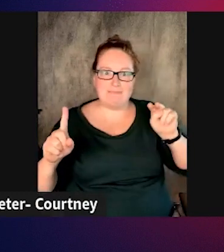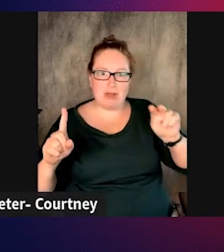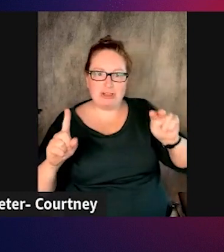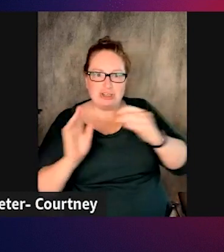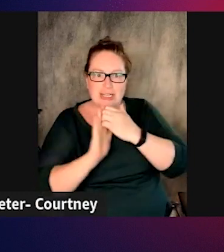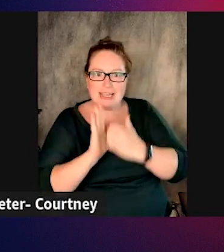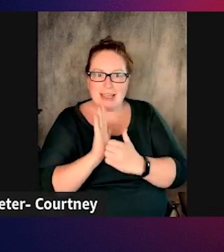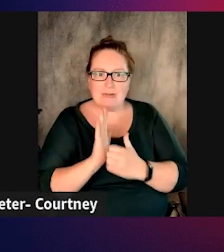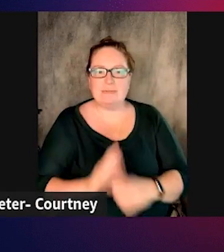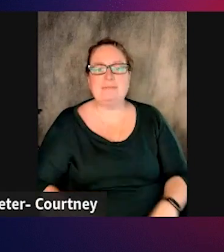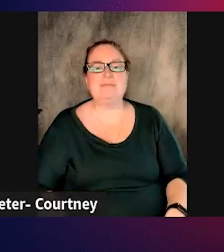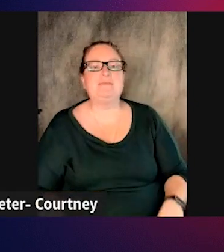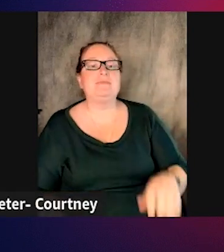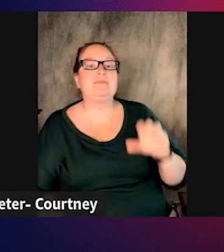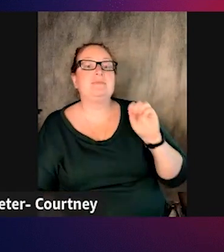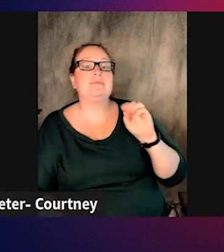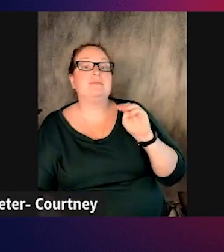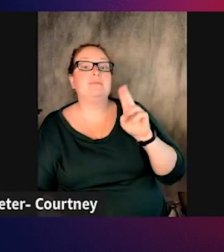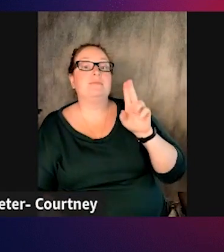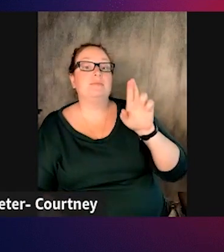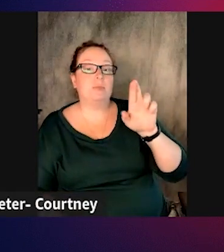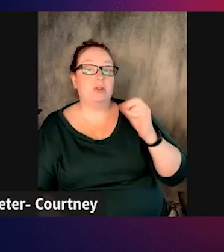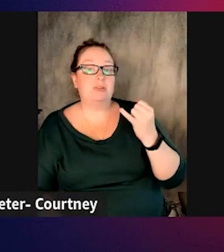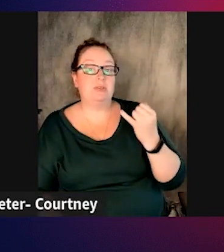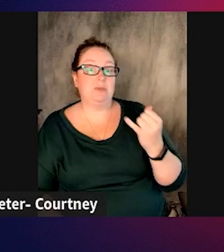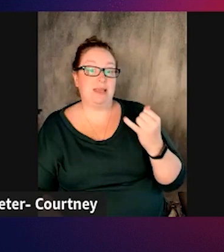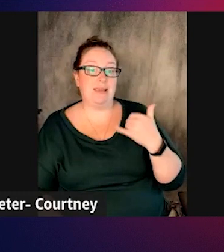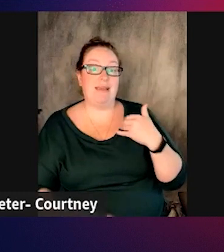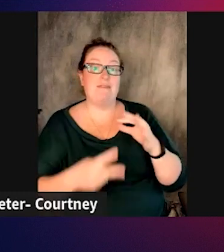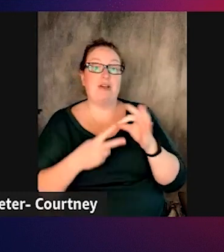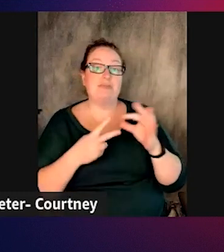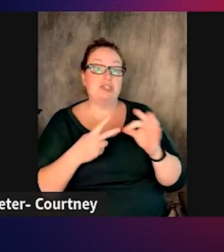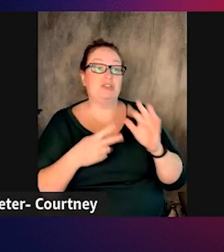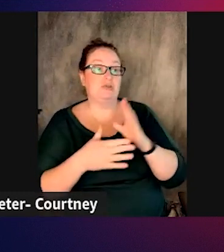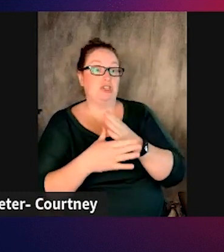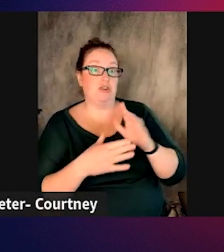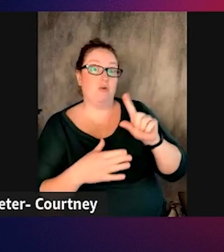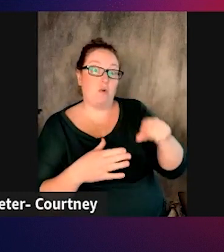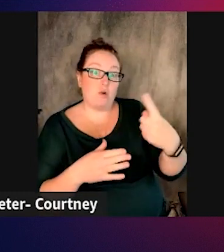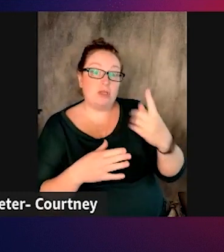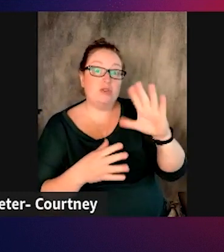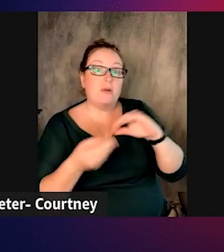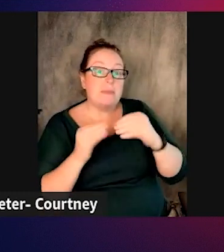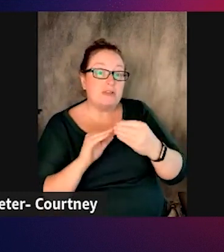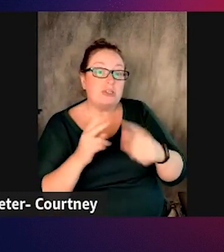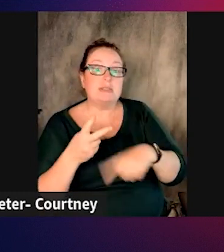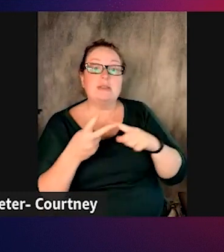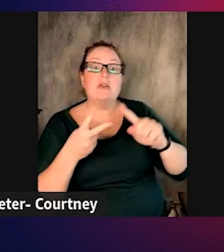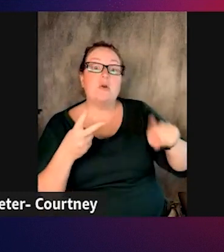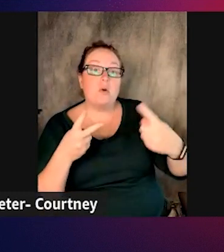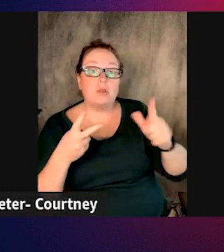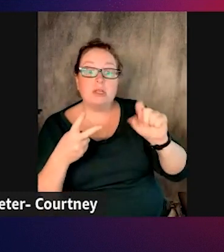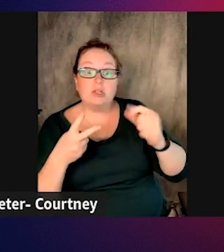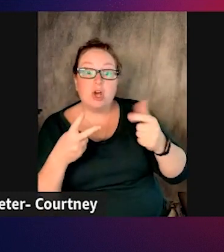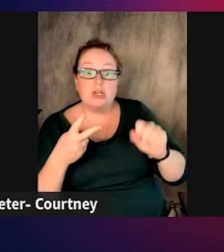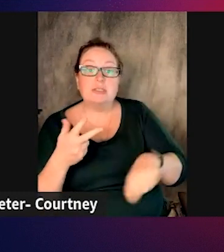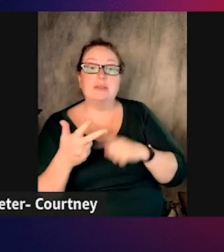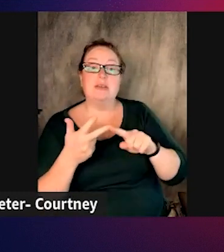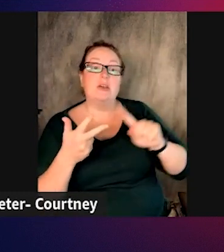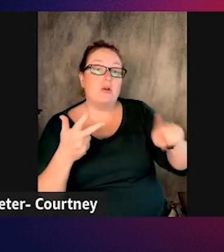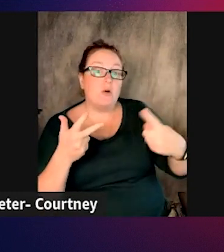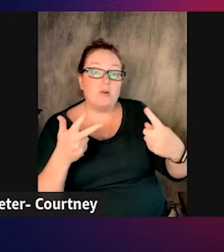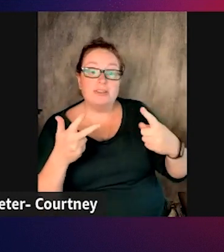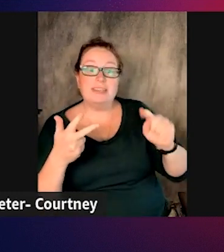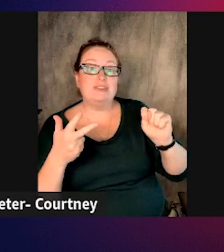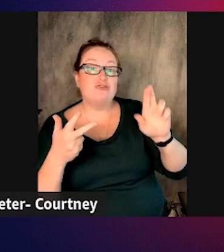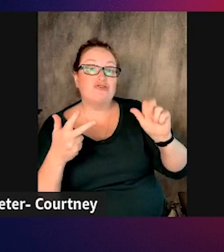So today you have the option to share on your metrics, on your logs, or on your traces. But today we do not